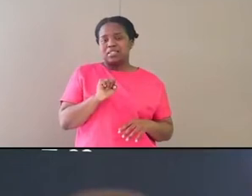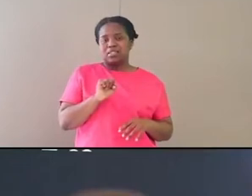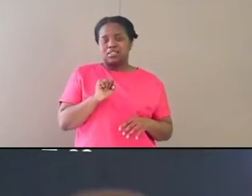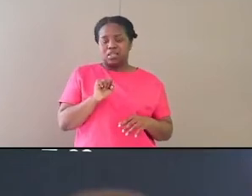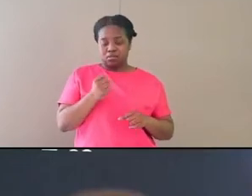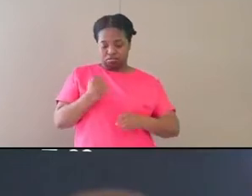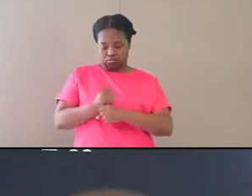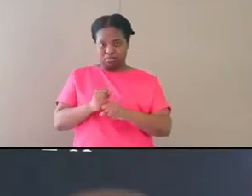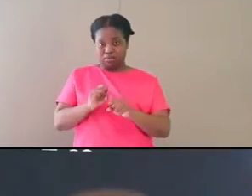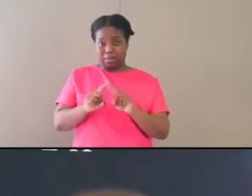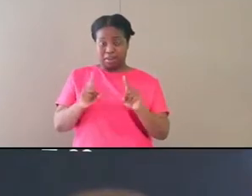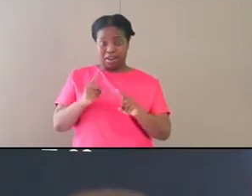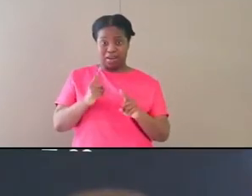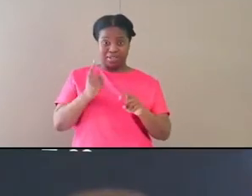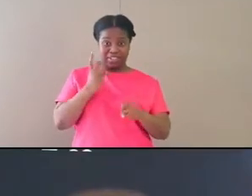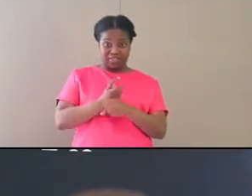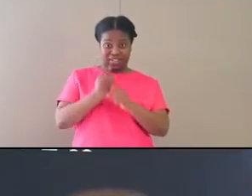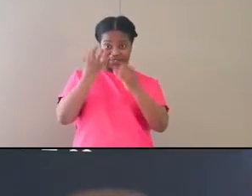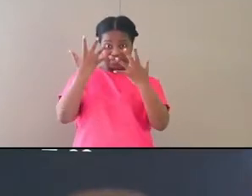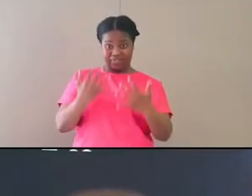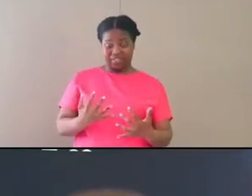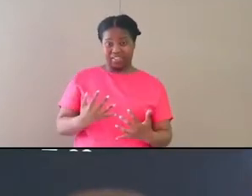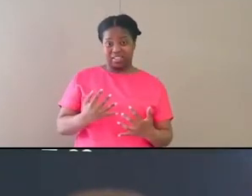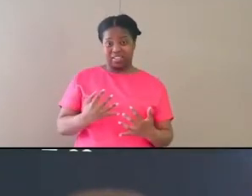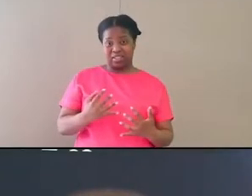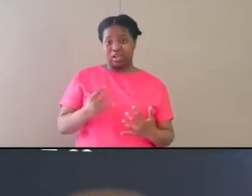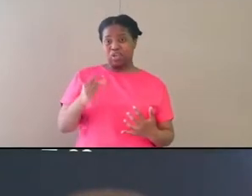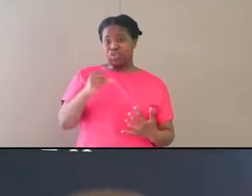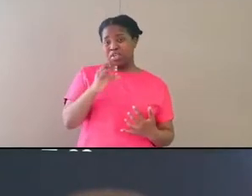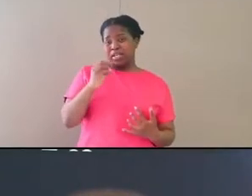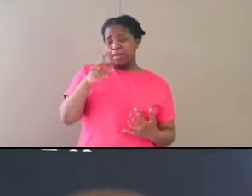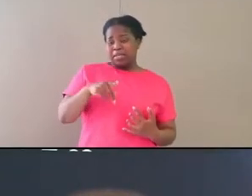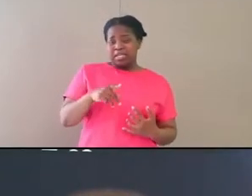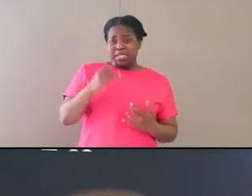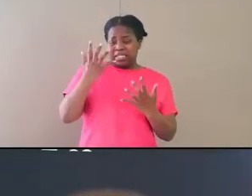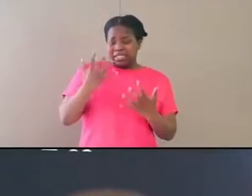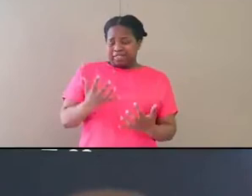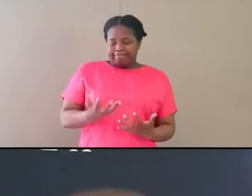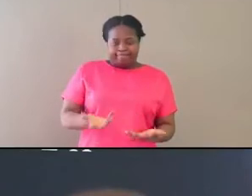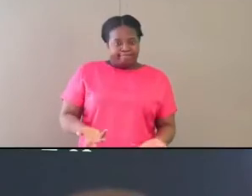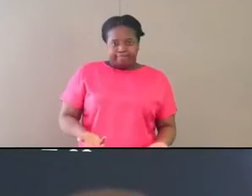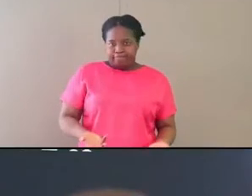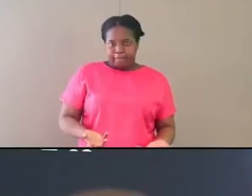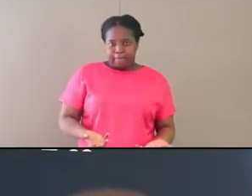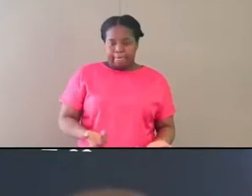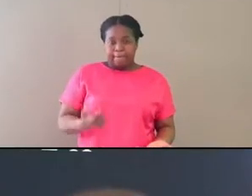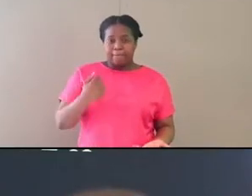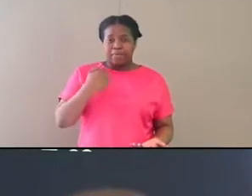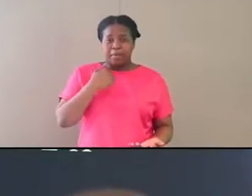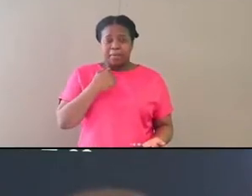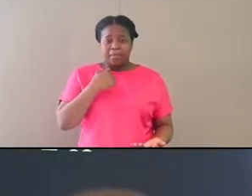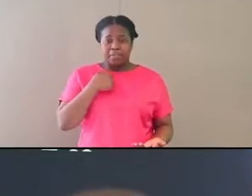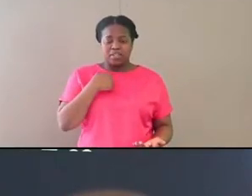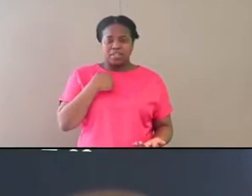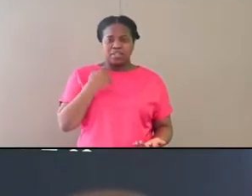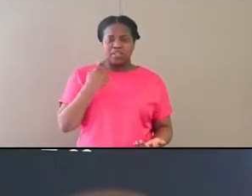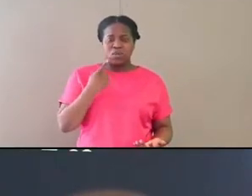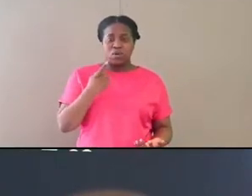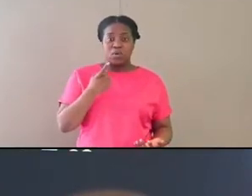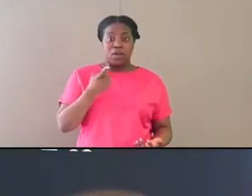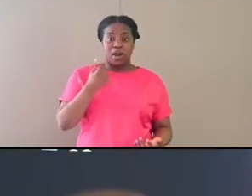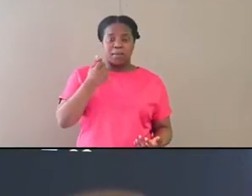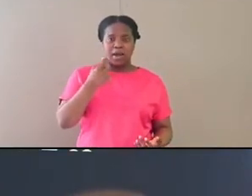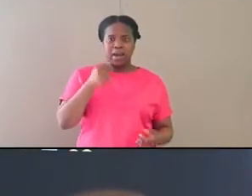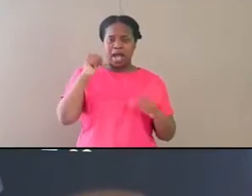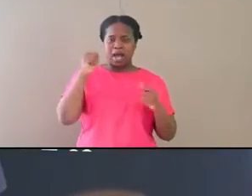But in this very difficult fiscal environment, I mean, you know, sorry, I got back pay. I'm scared when I get